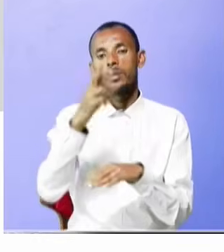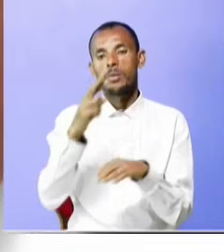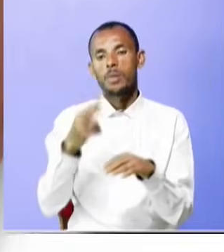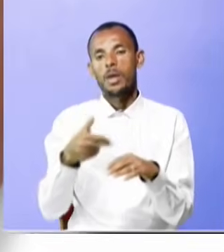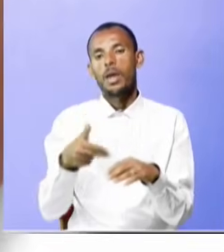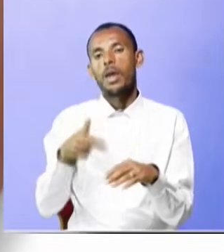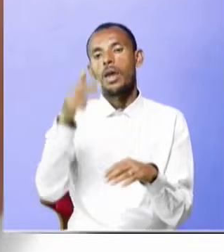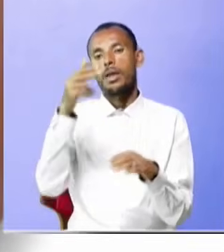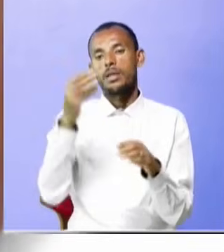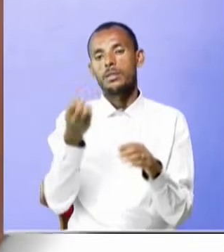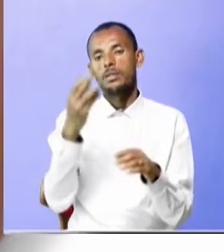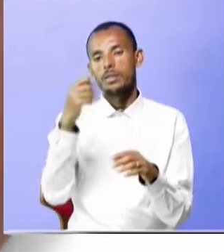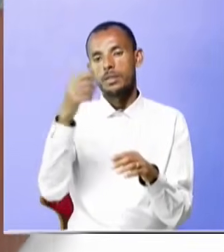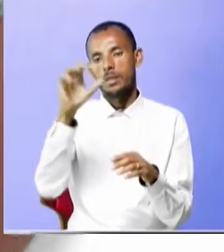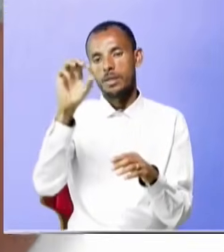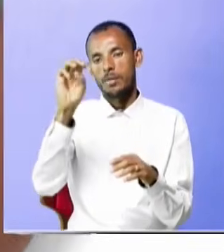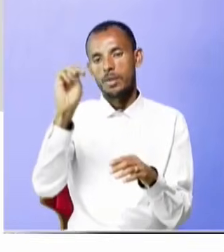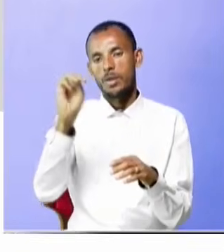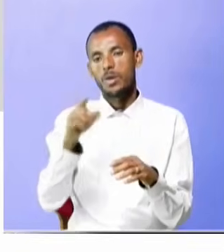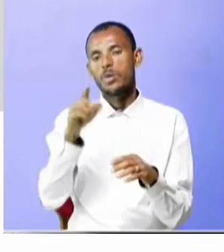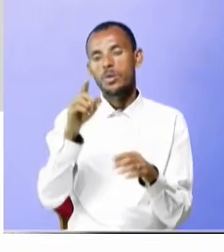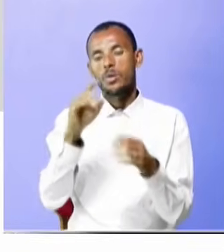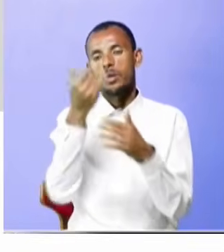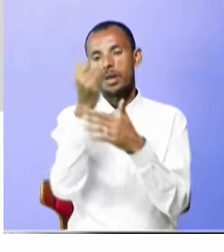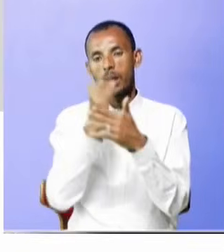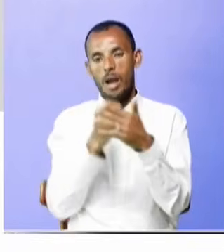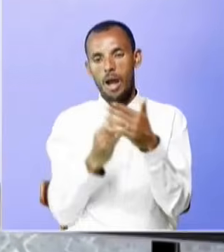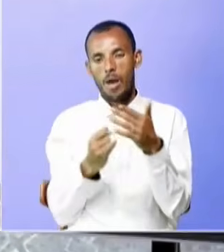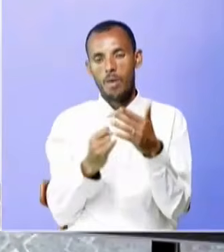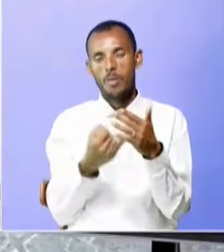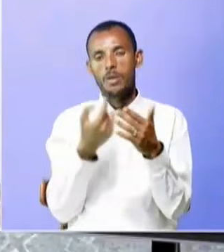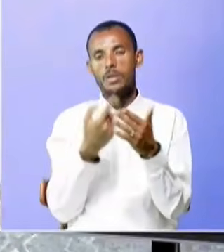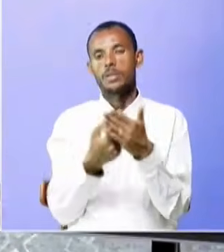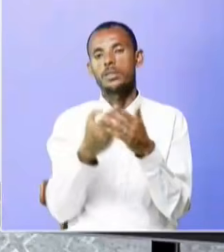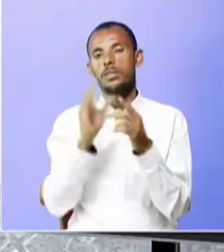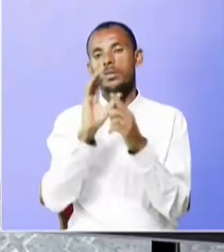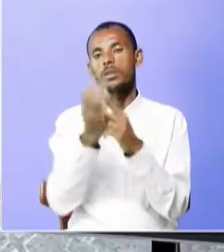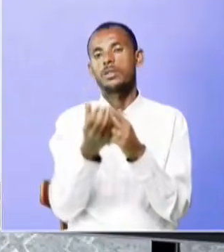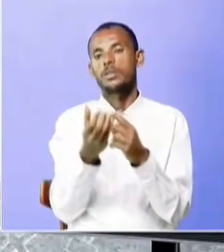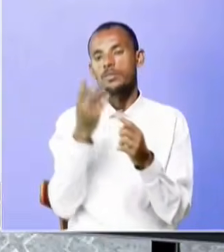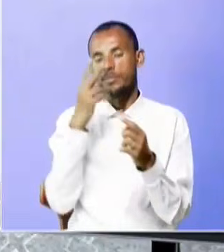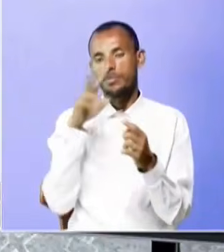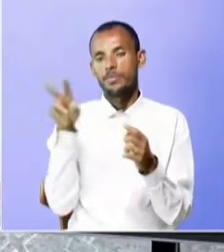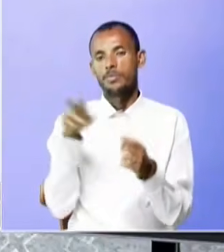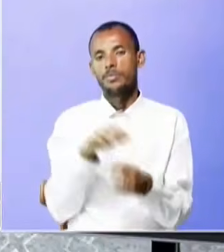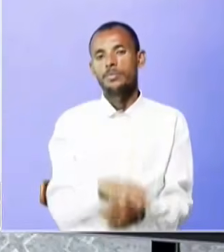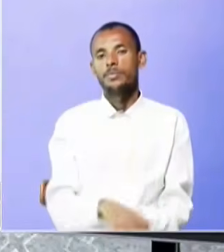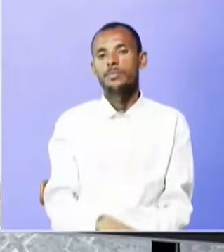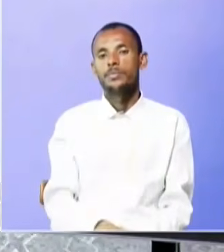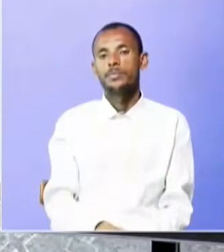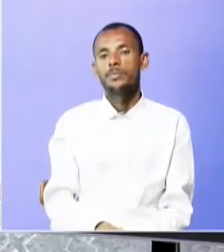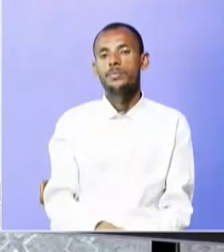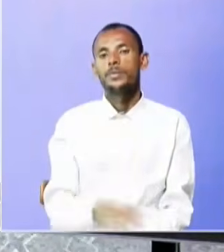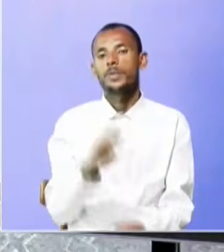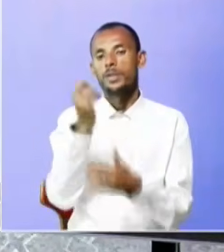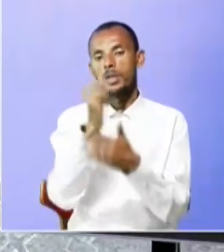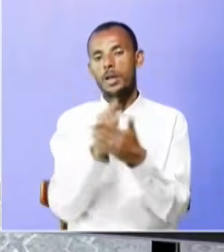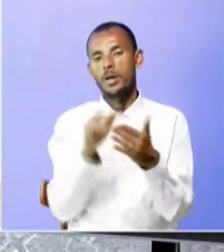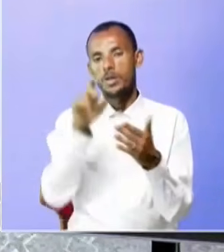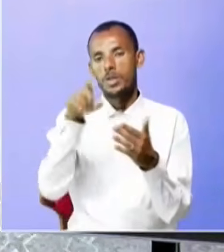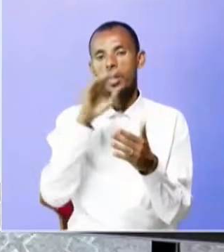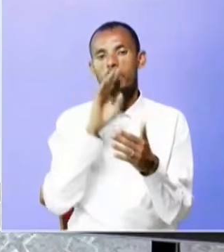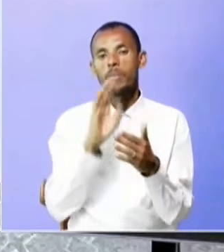10 centimeter. So you need to construct in this manner. Okay, your construction should